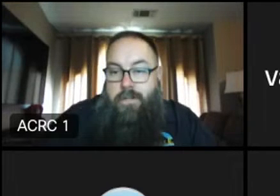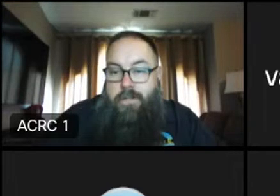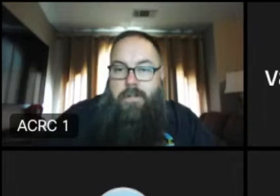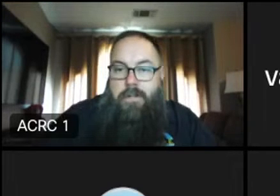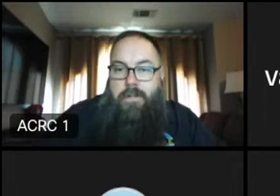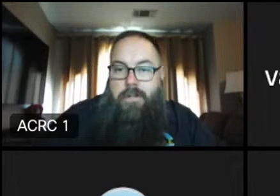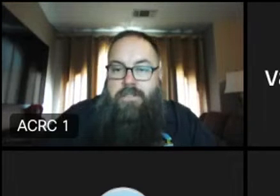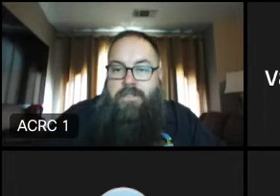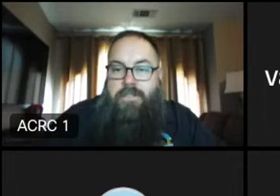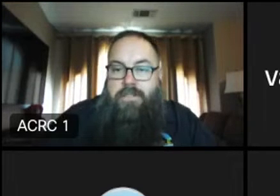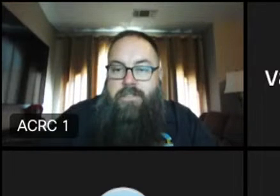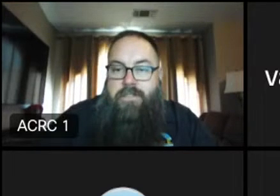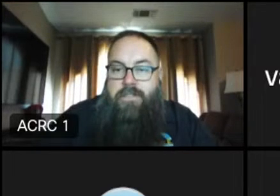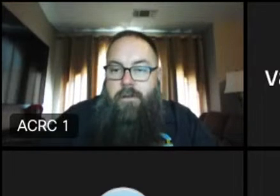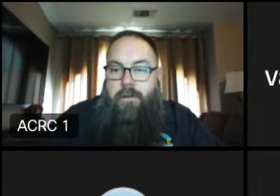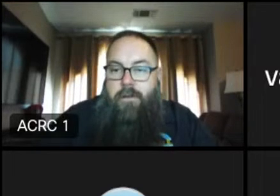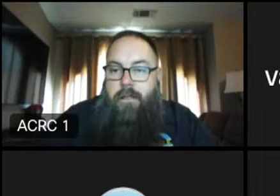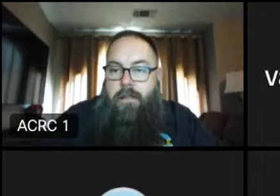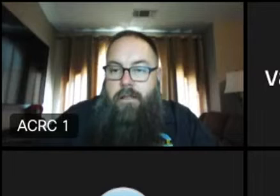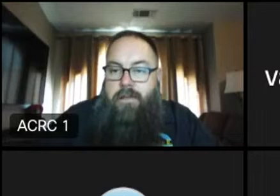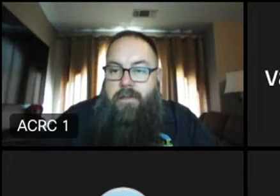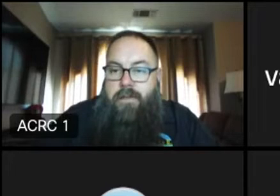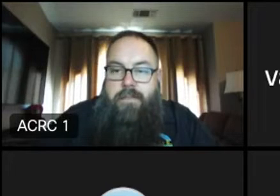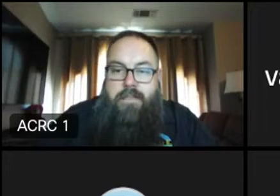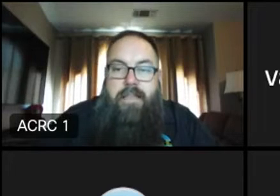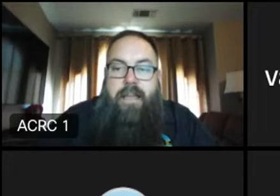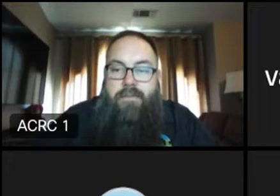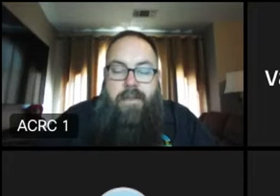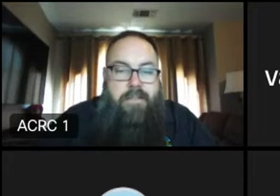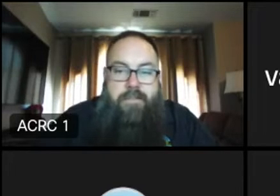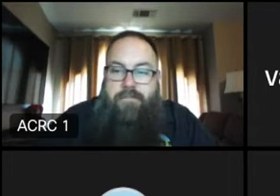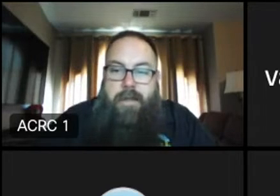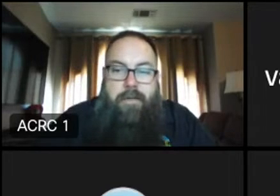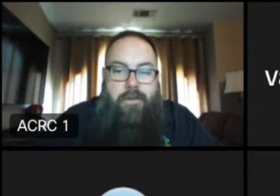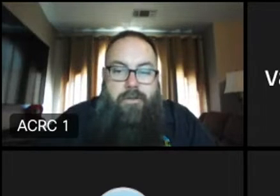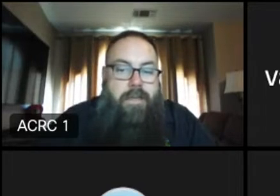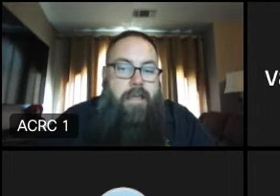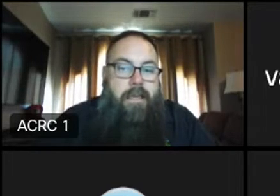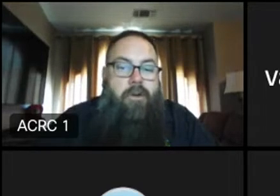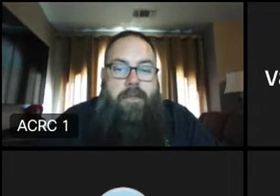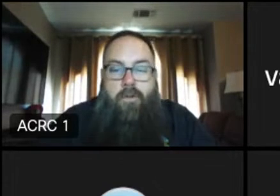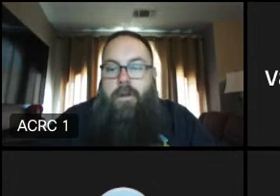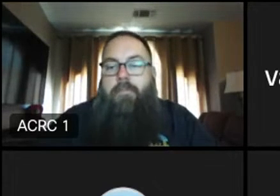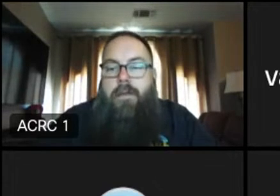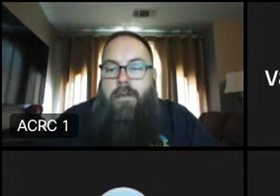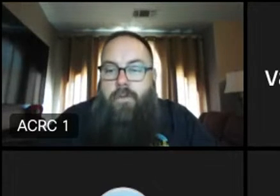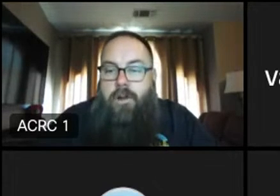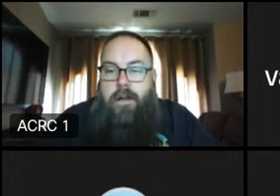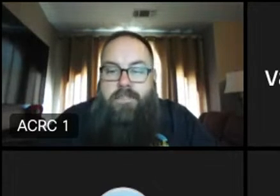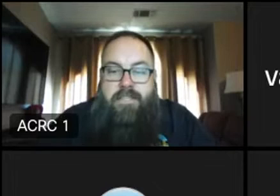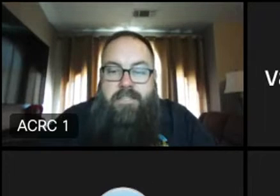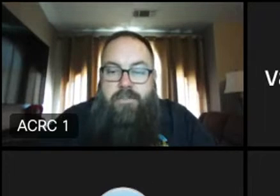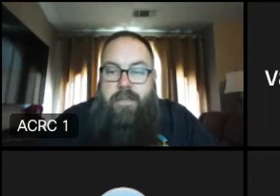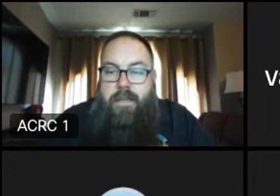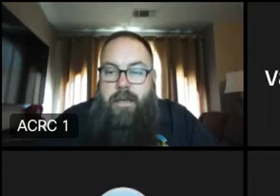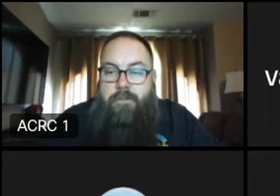Additionally, Hillary's got a question in there. I have two ARF clients in my facilities, and they like the fact that they've been able to do a in-home day program. What are my